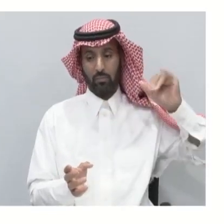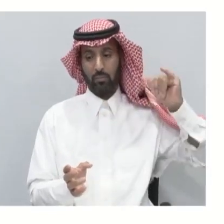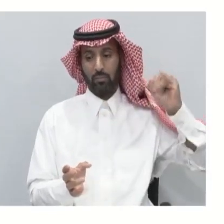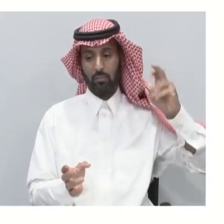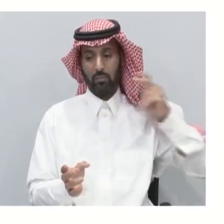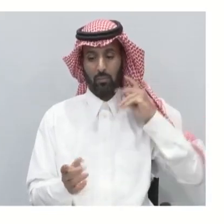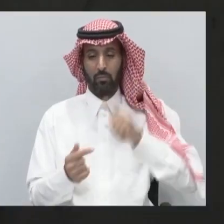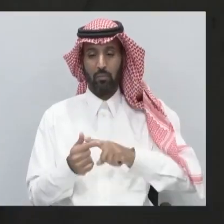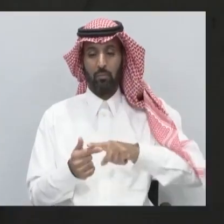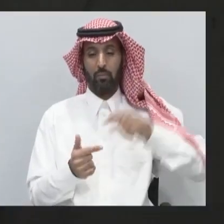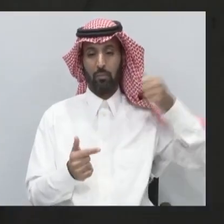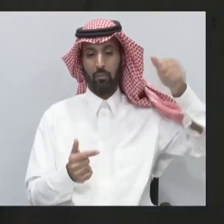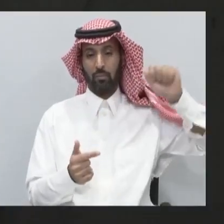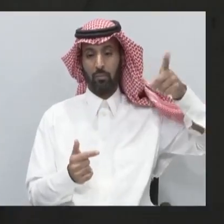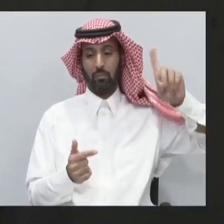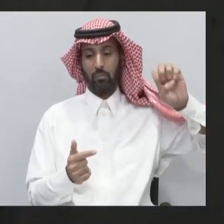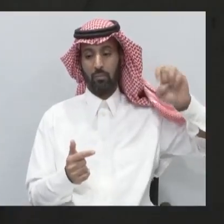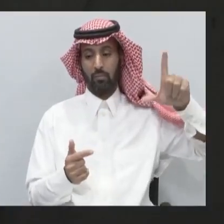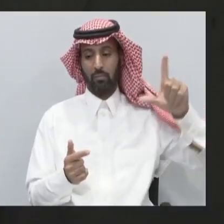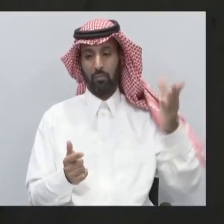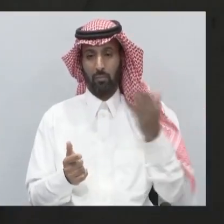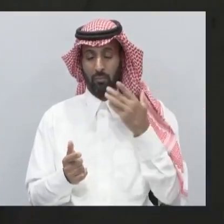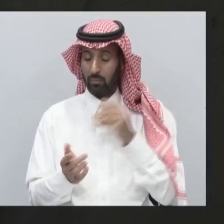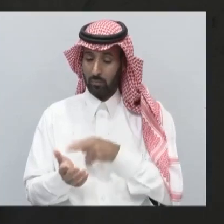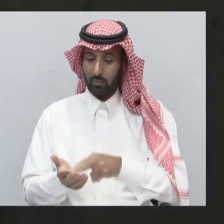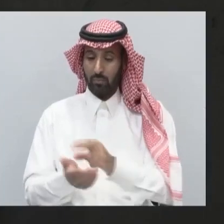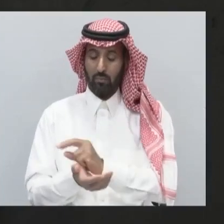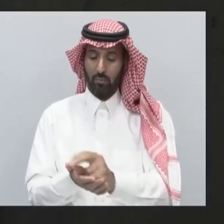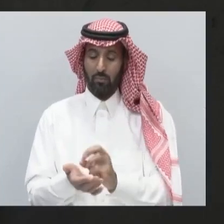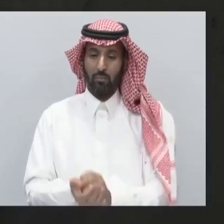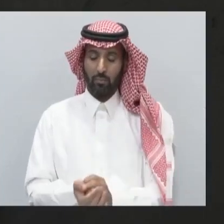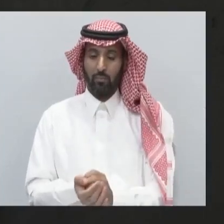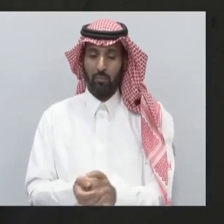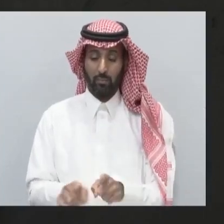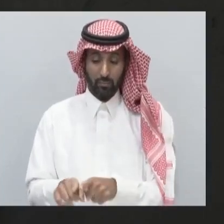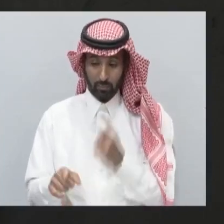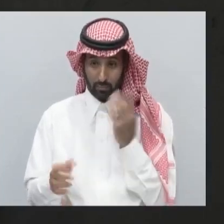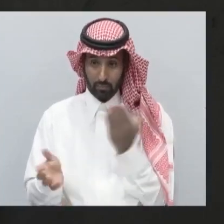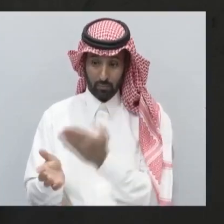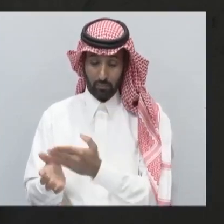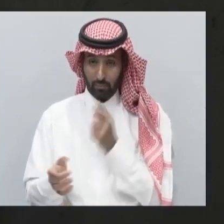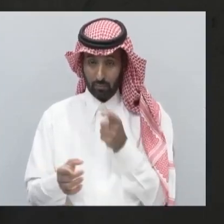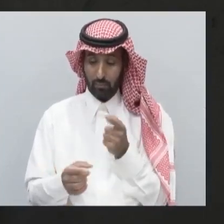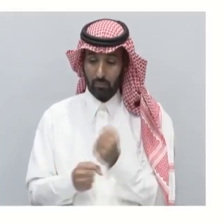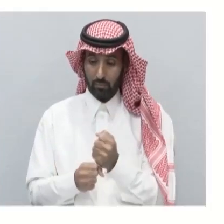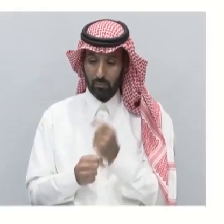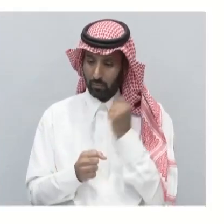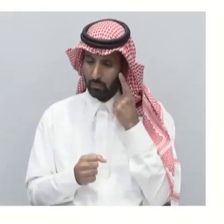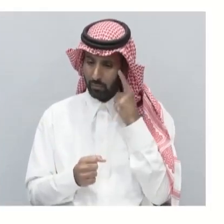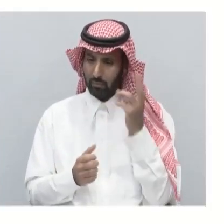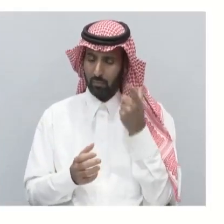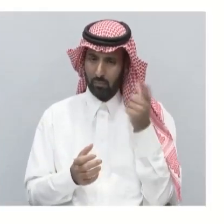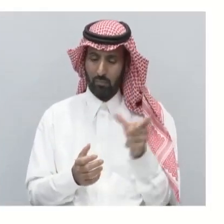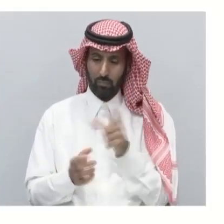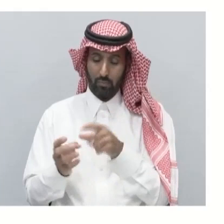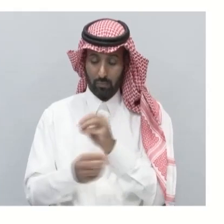email, the email that was written from Adil to his friend Brian. Now what I wanted to do is to come up with